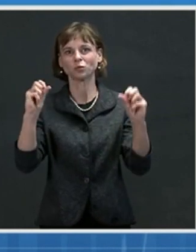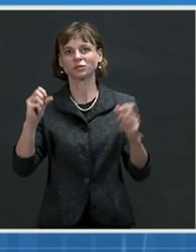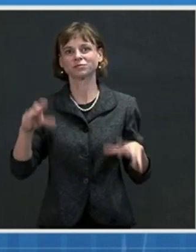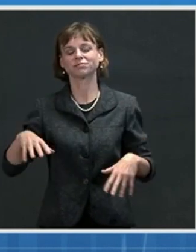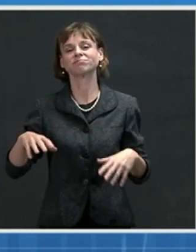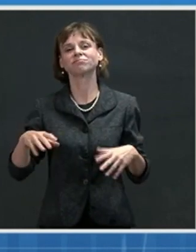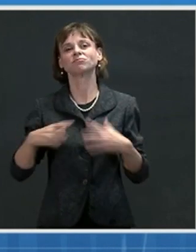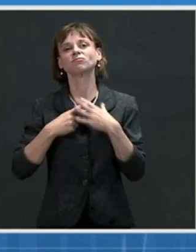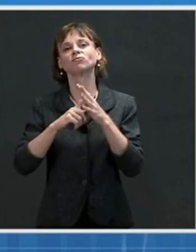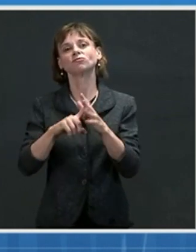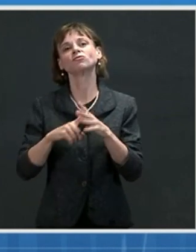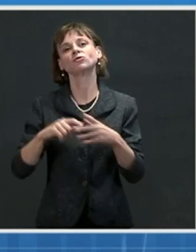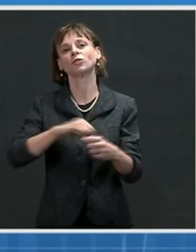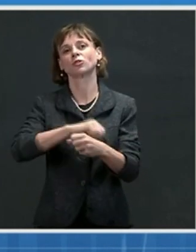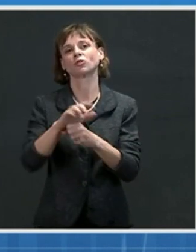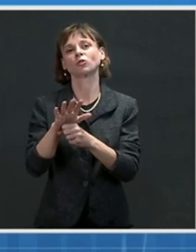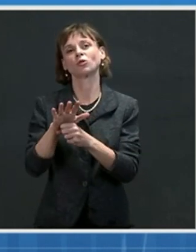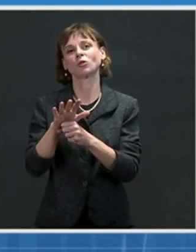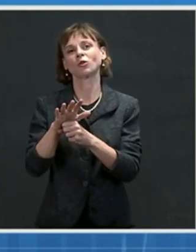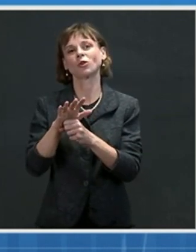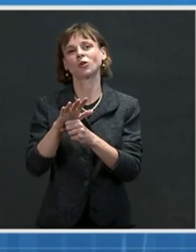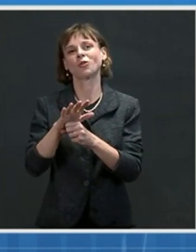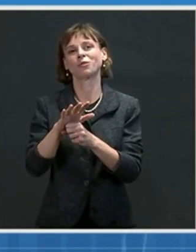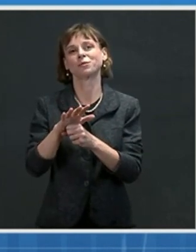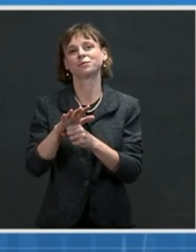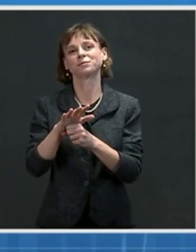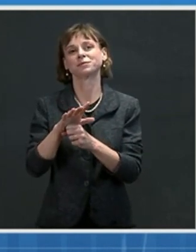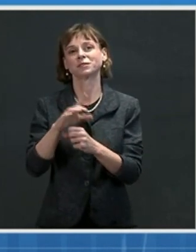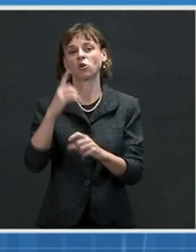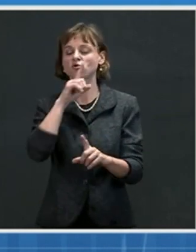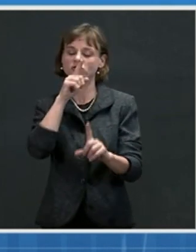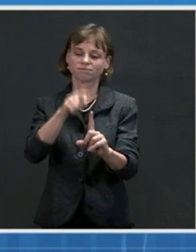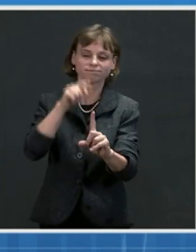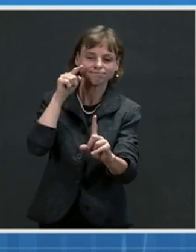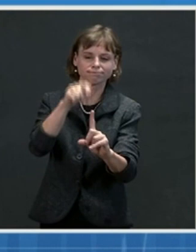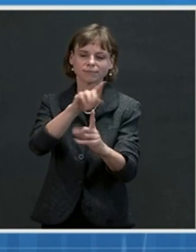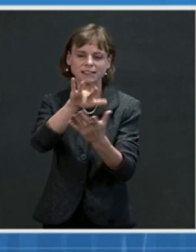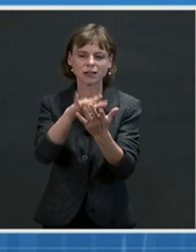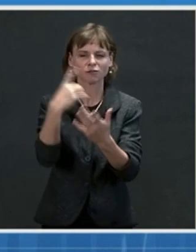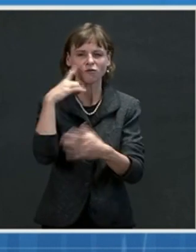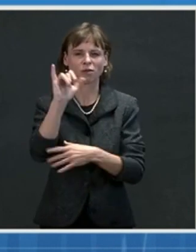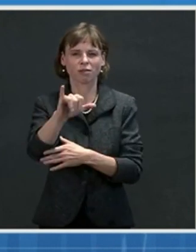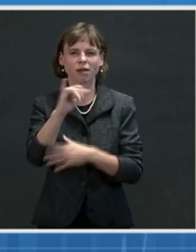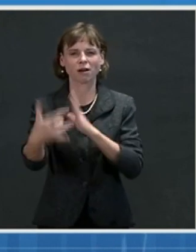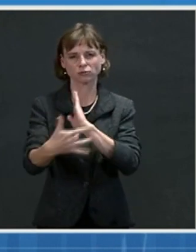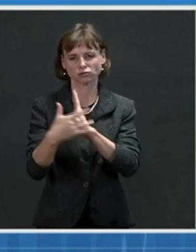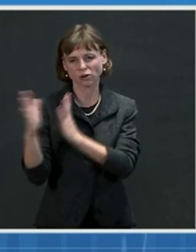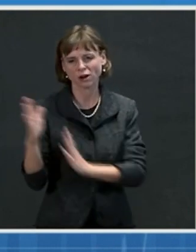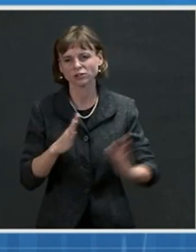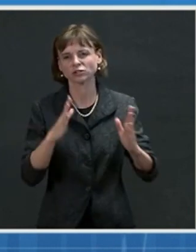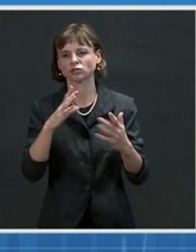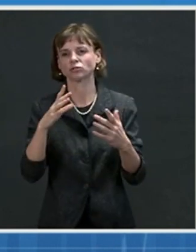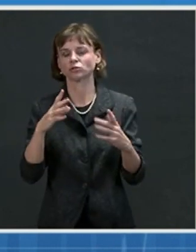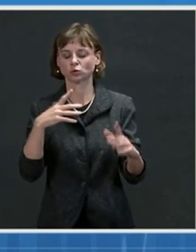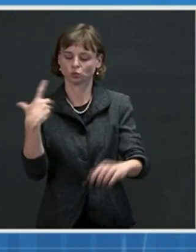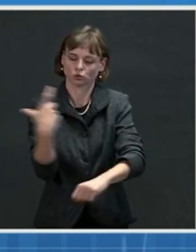pandemic. Central to that strategy is getting shots into the arms of the American